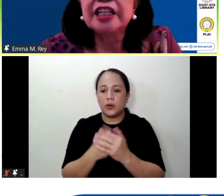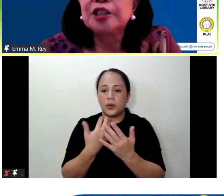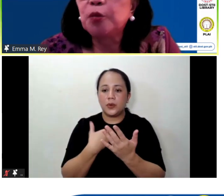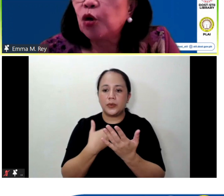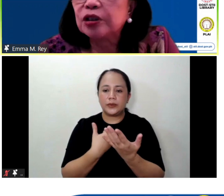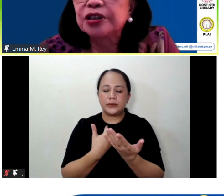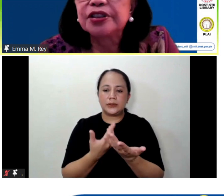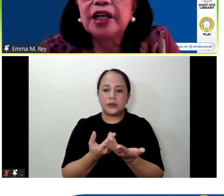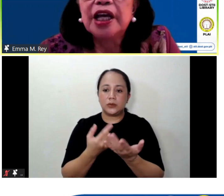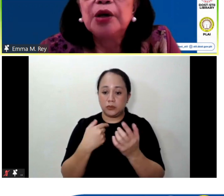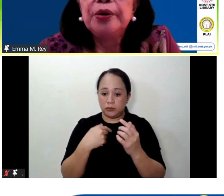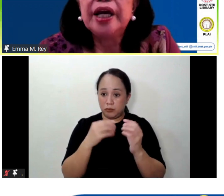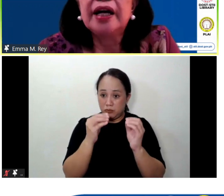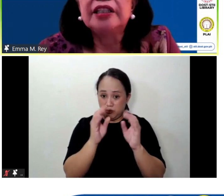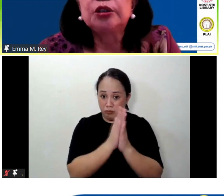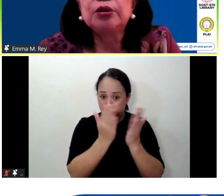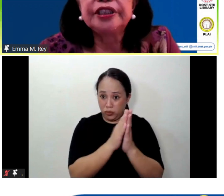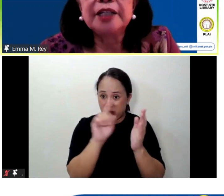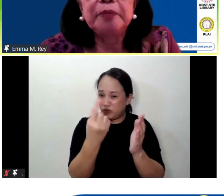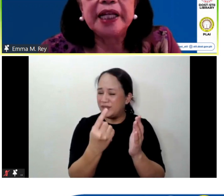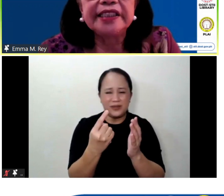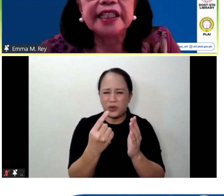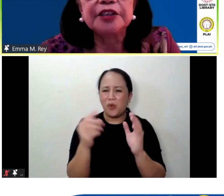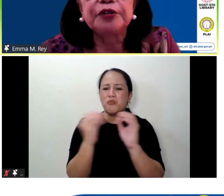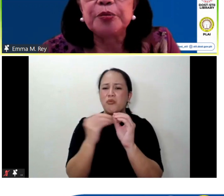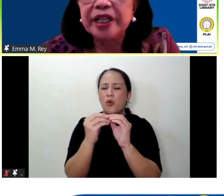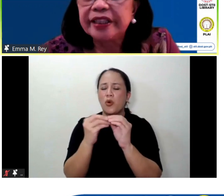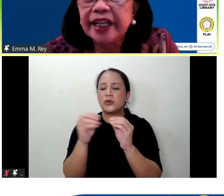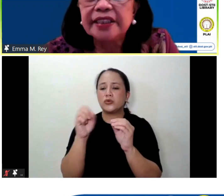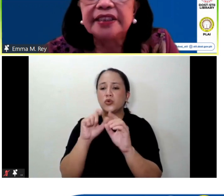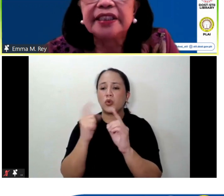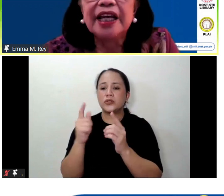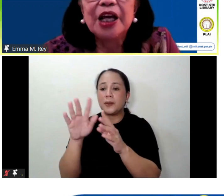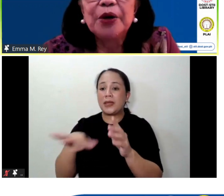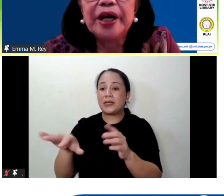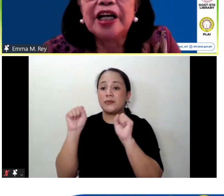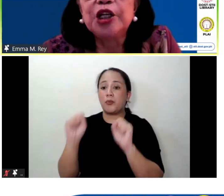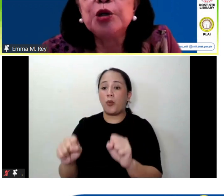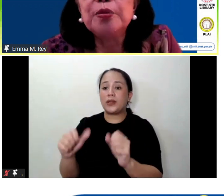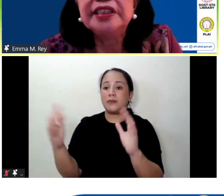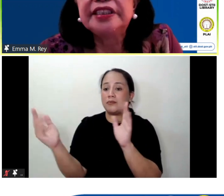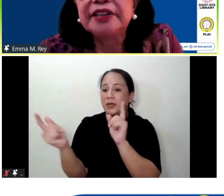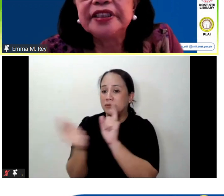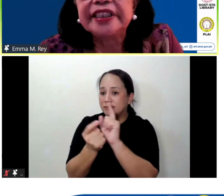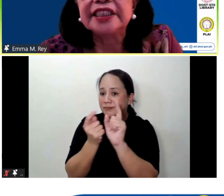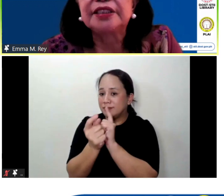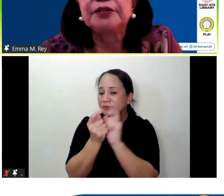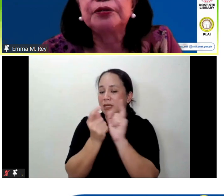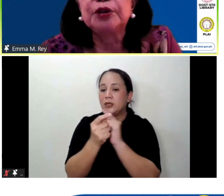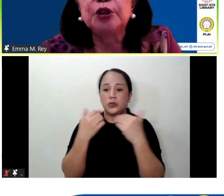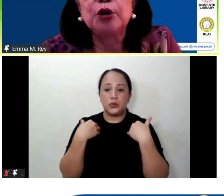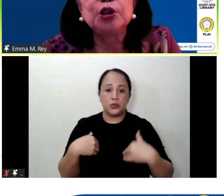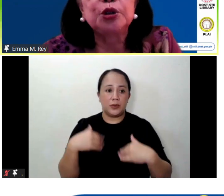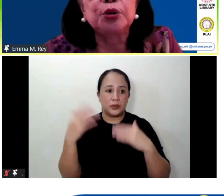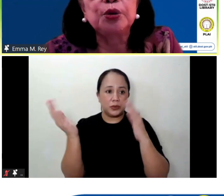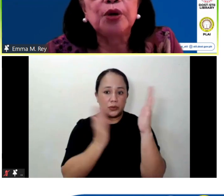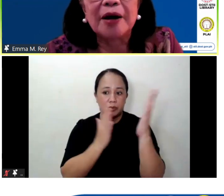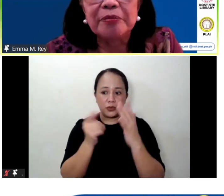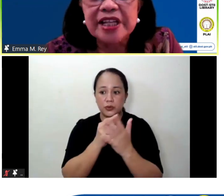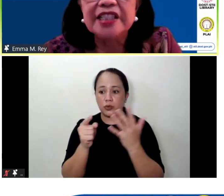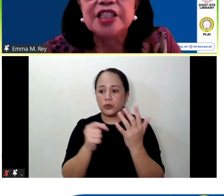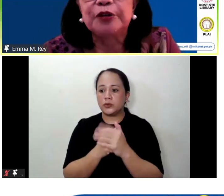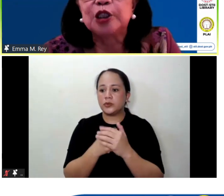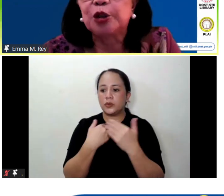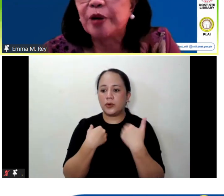than just books. We are social places for meetings. We are human services for those who